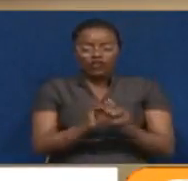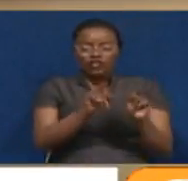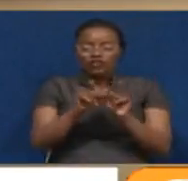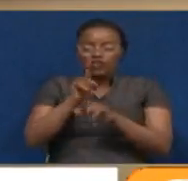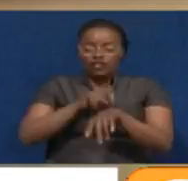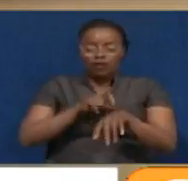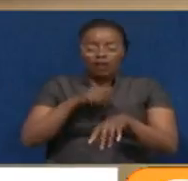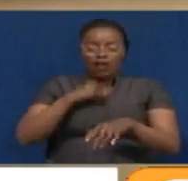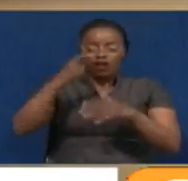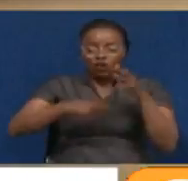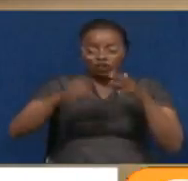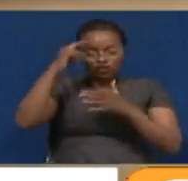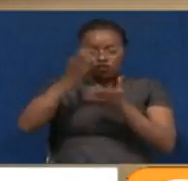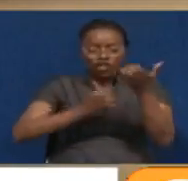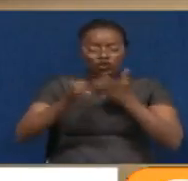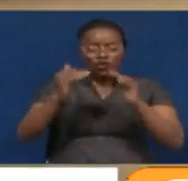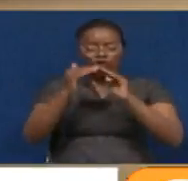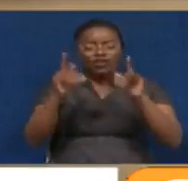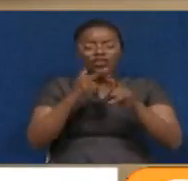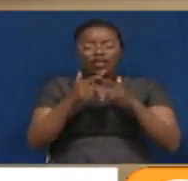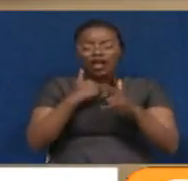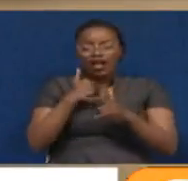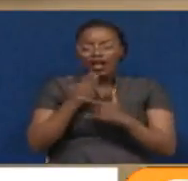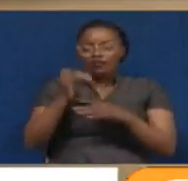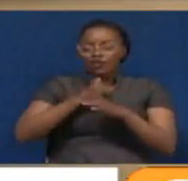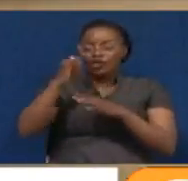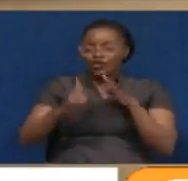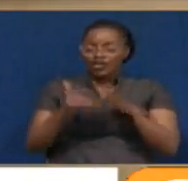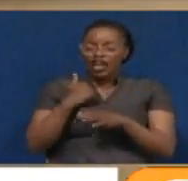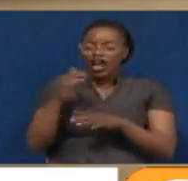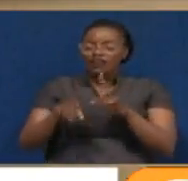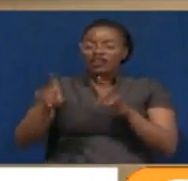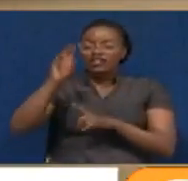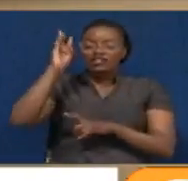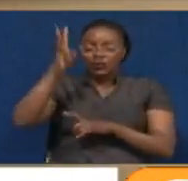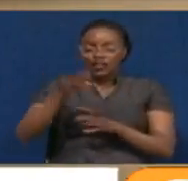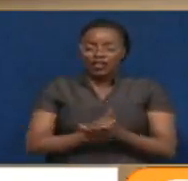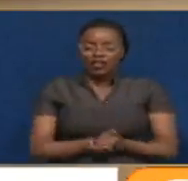And when they are priced at more economical level, the uptake of insurance will increase.